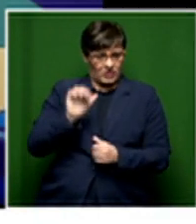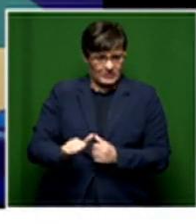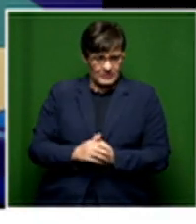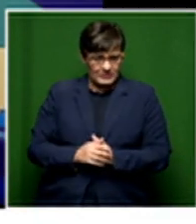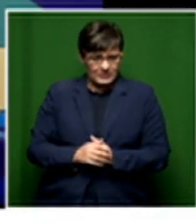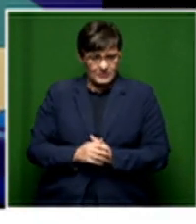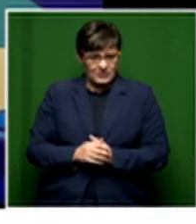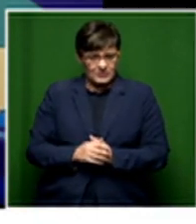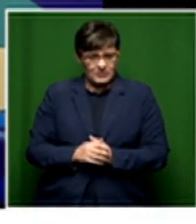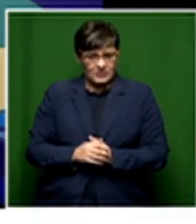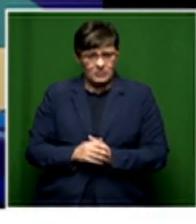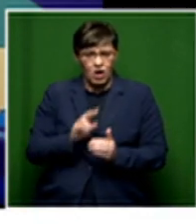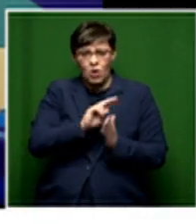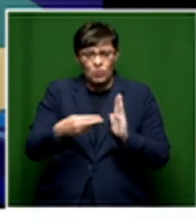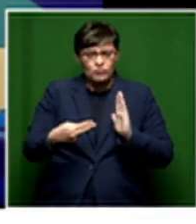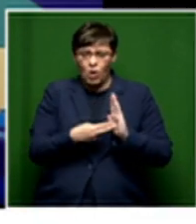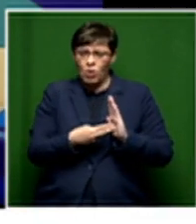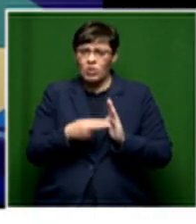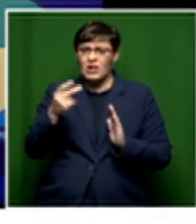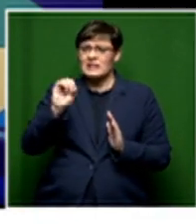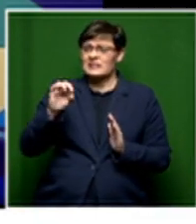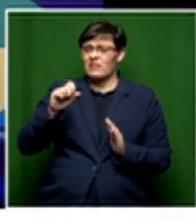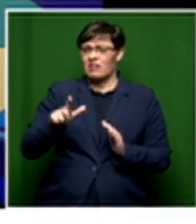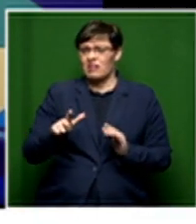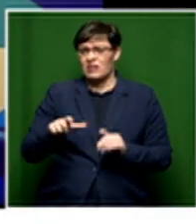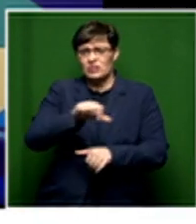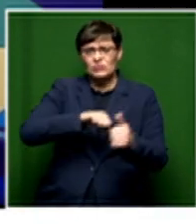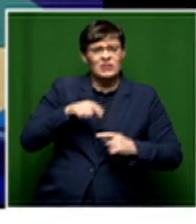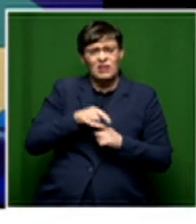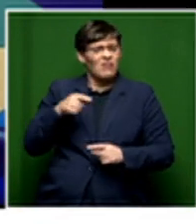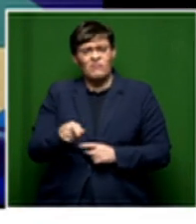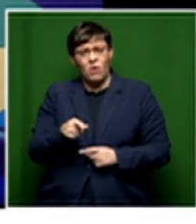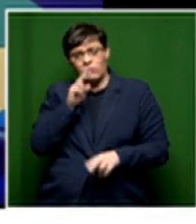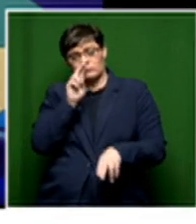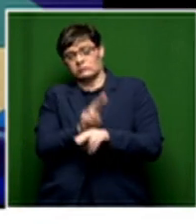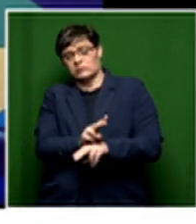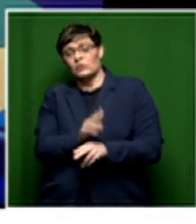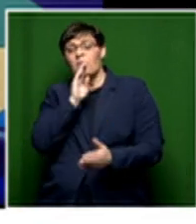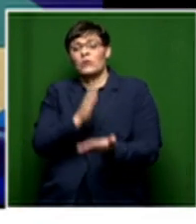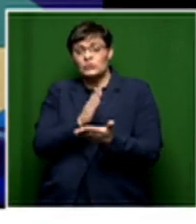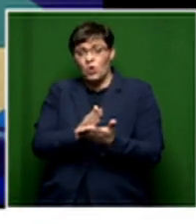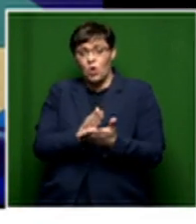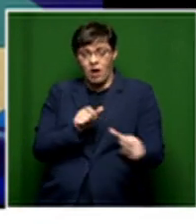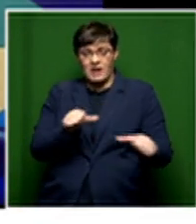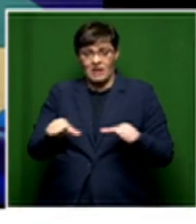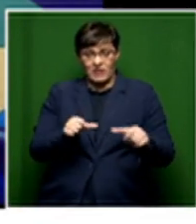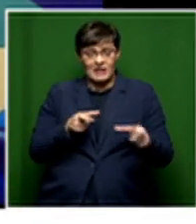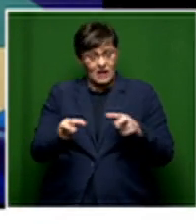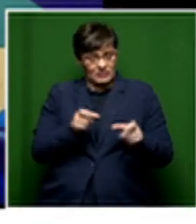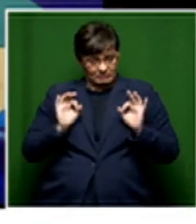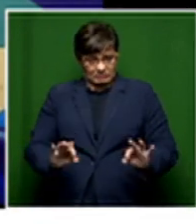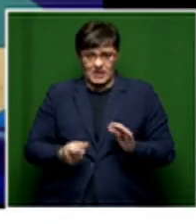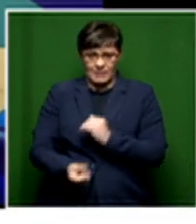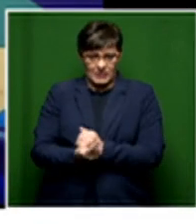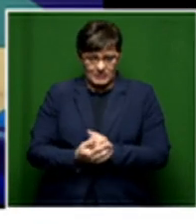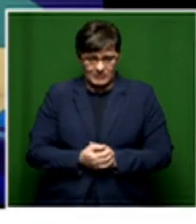that, what really is the role of civil society as a watchdog in terms of promoting good governance? I think